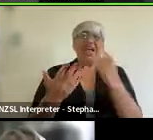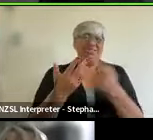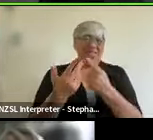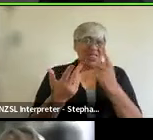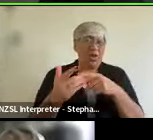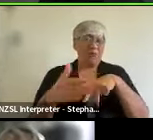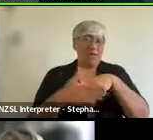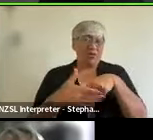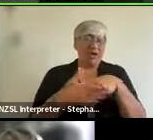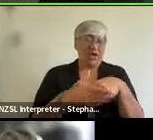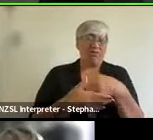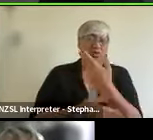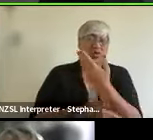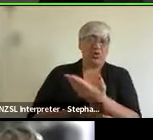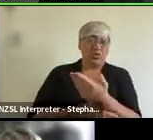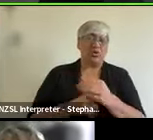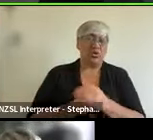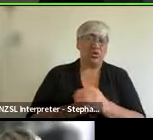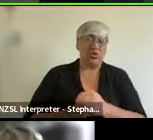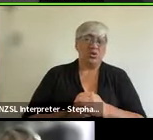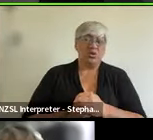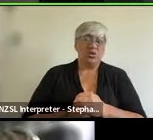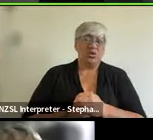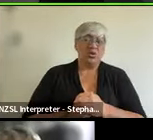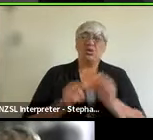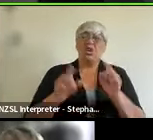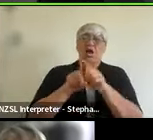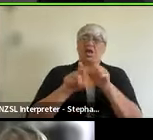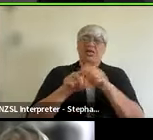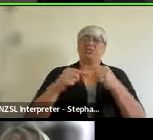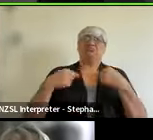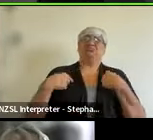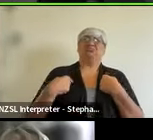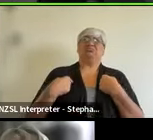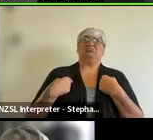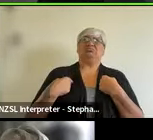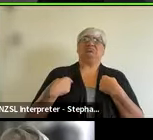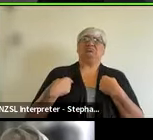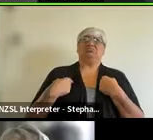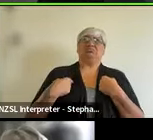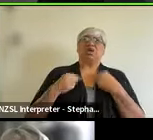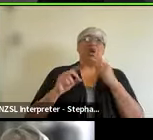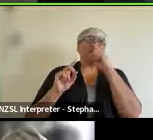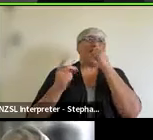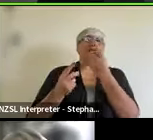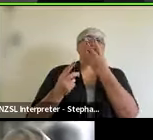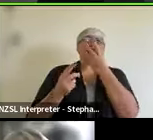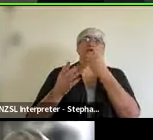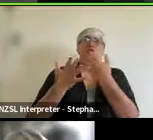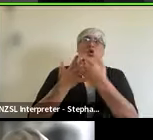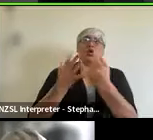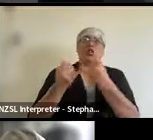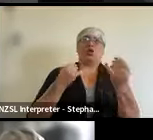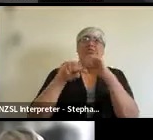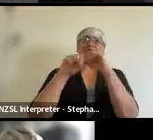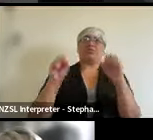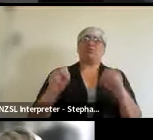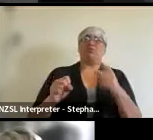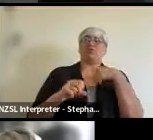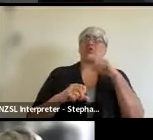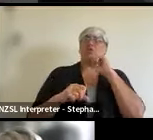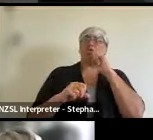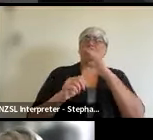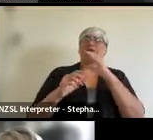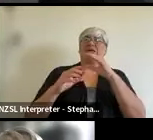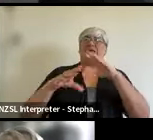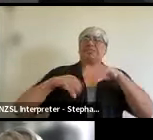barrier to being able to use an online system? It's a